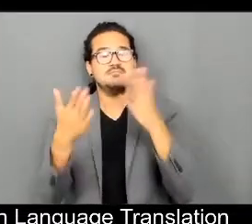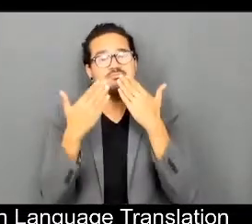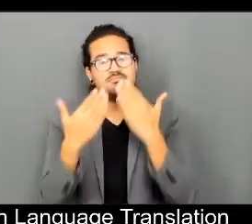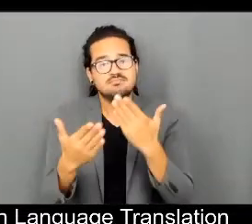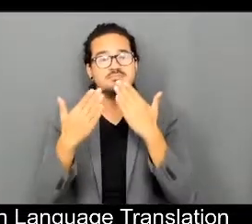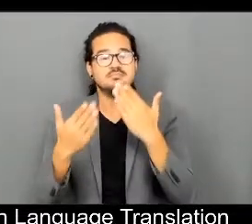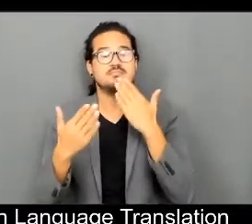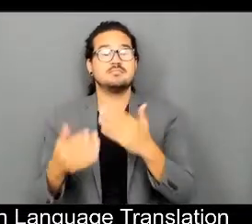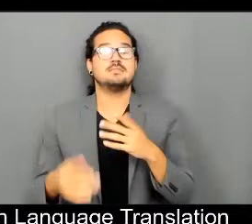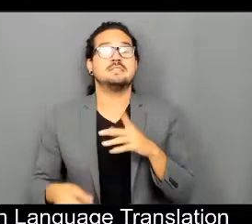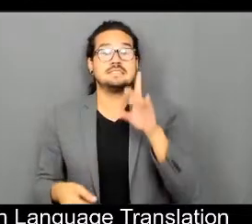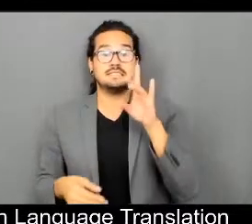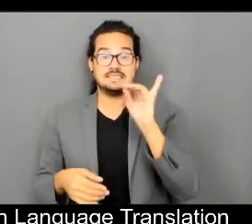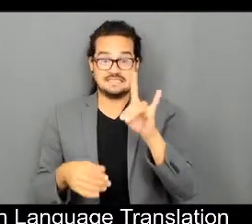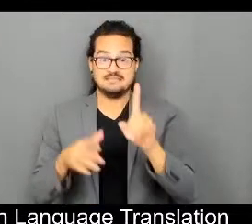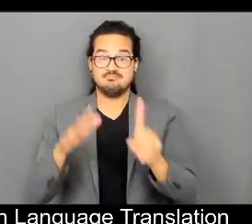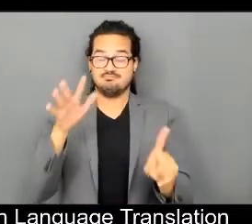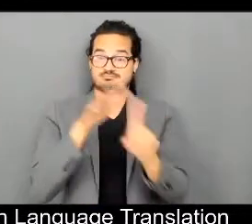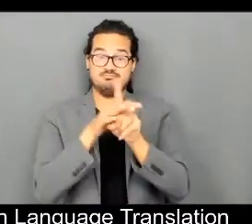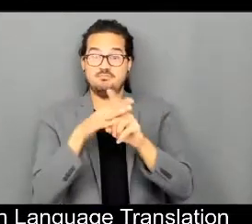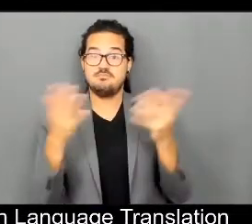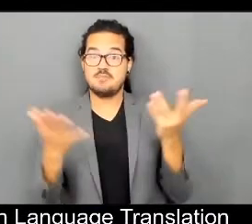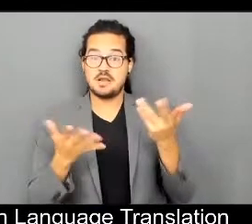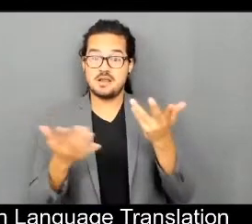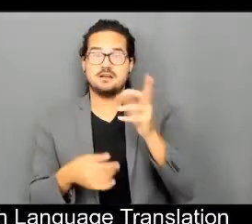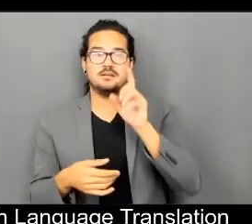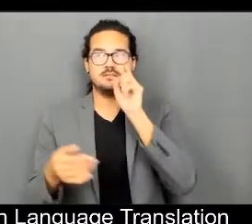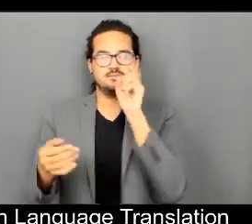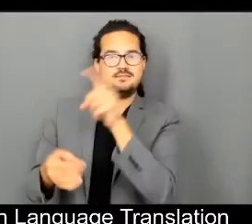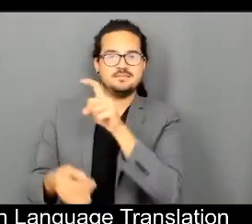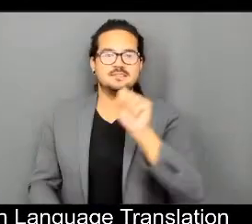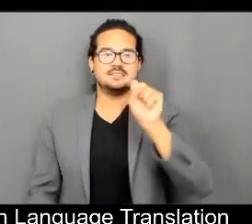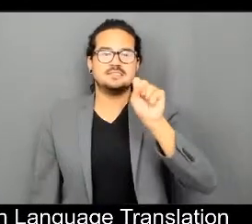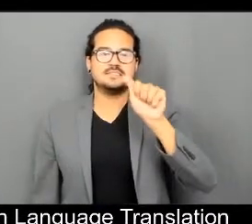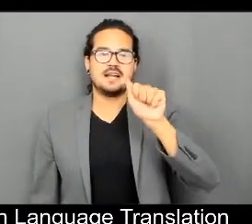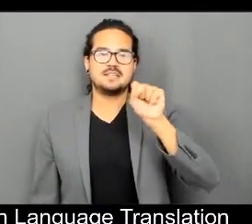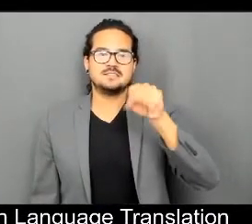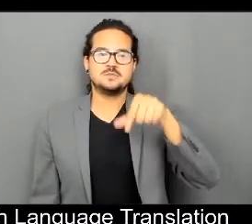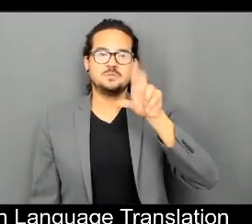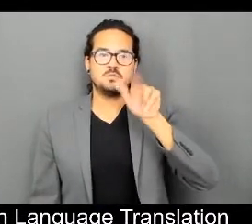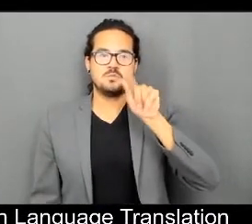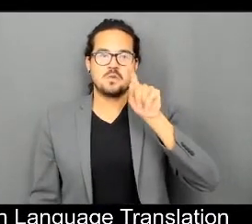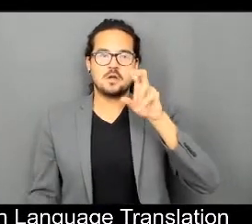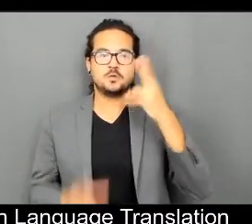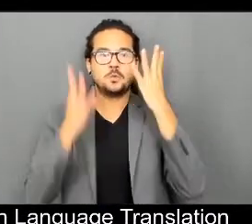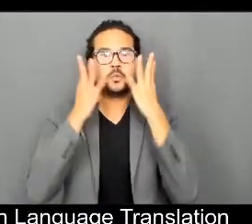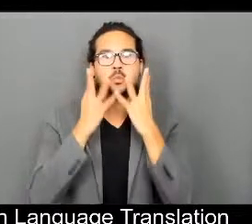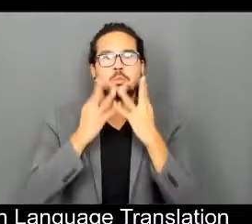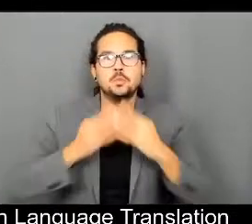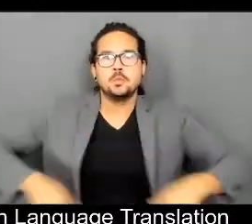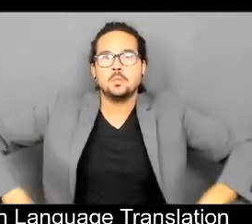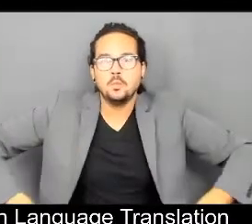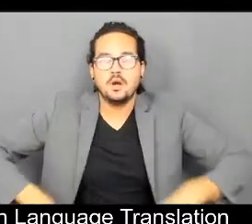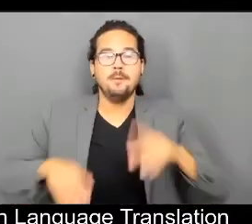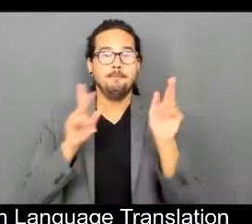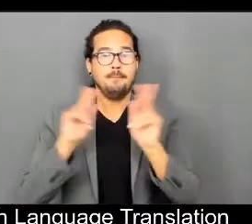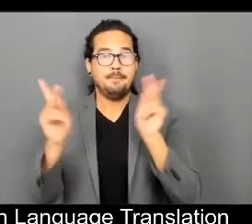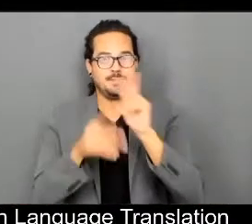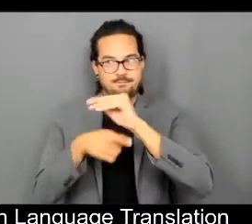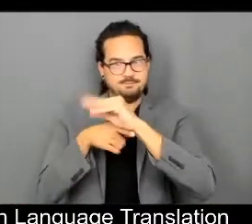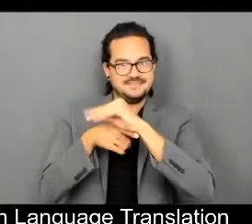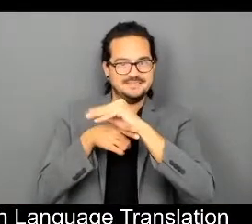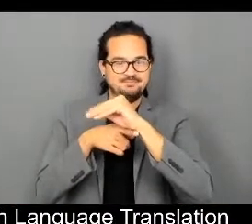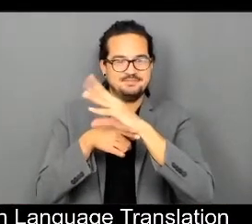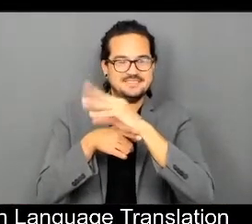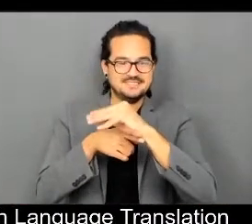that sign. We actually took some pictures down there with our team photo, so I appreciate that as well. That was a little